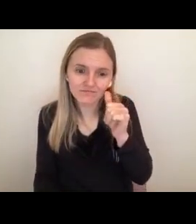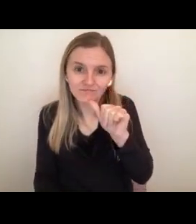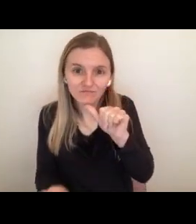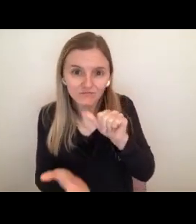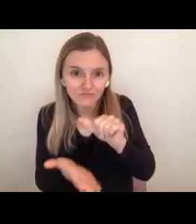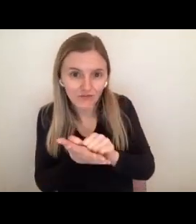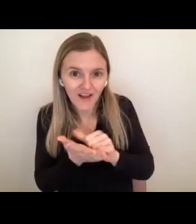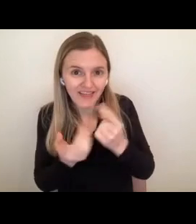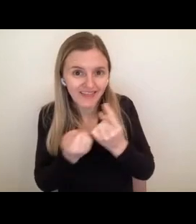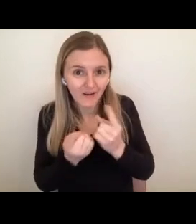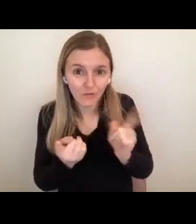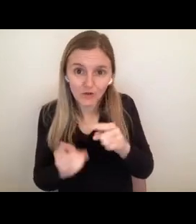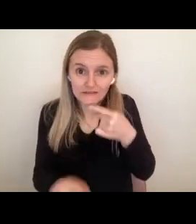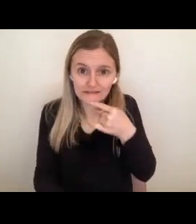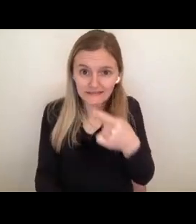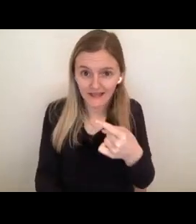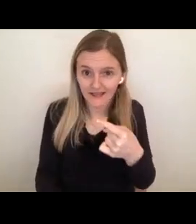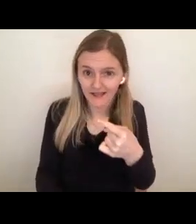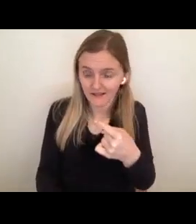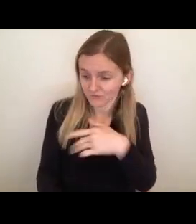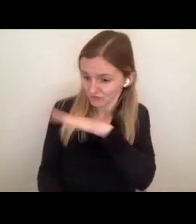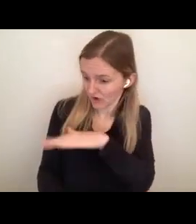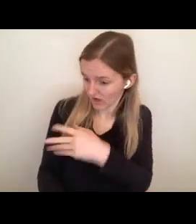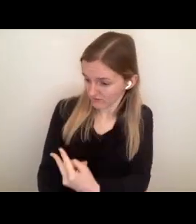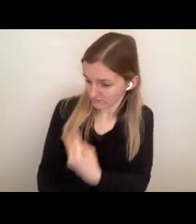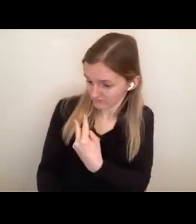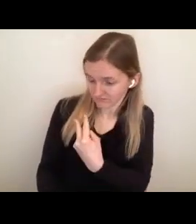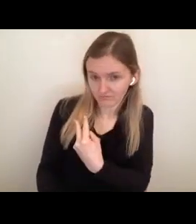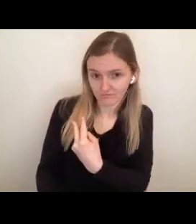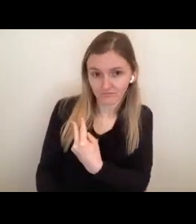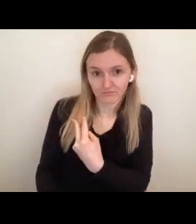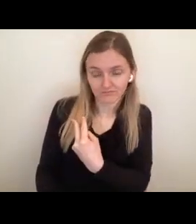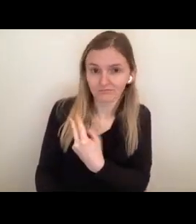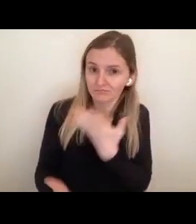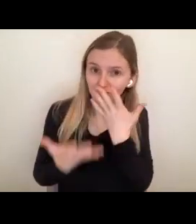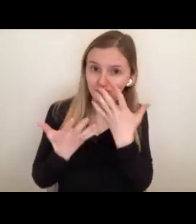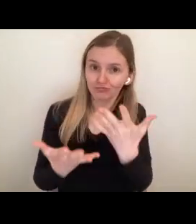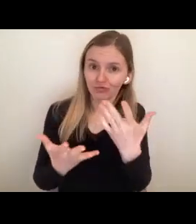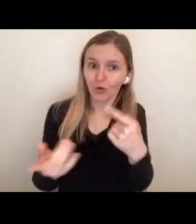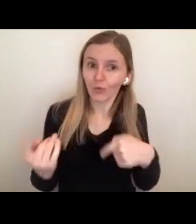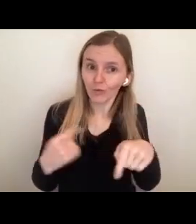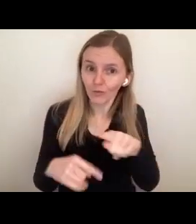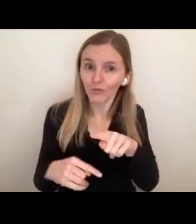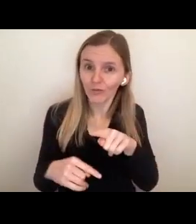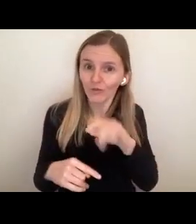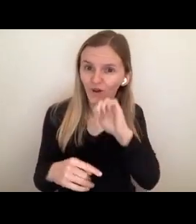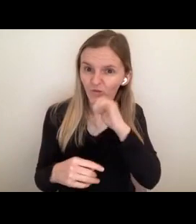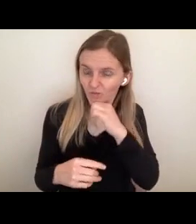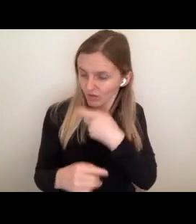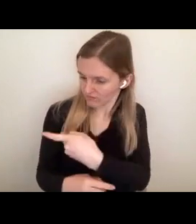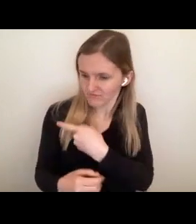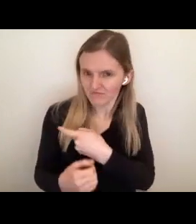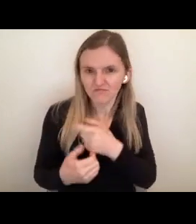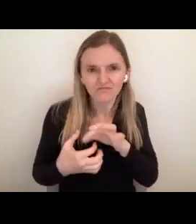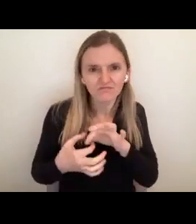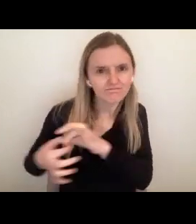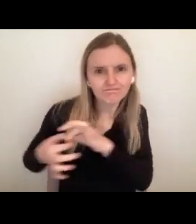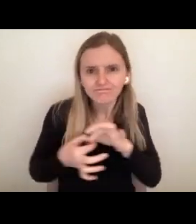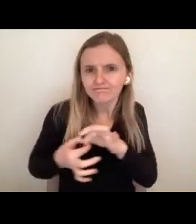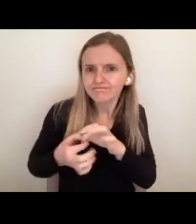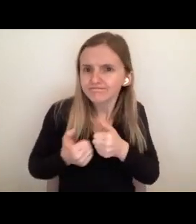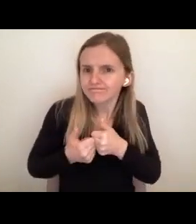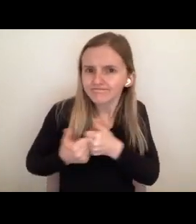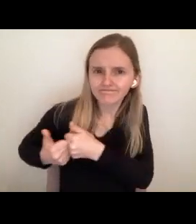your child is really important, to show, okay, I'm going to co-advocate with you, for example, I'm going to do